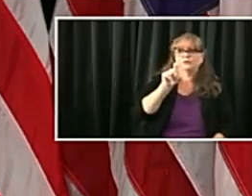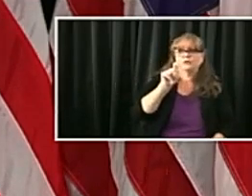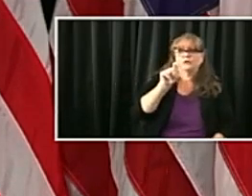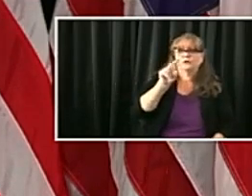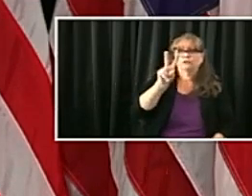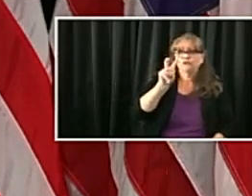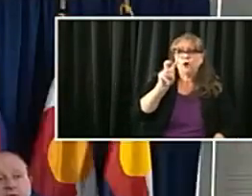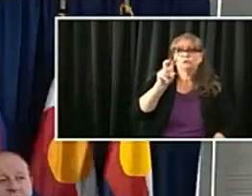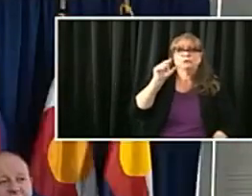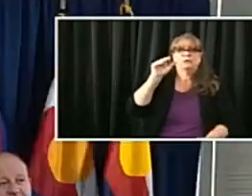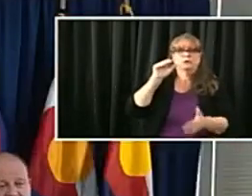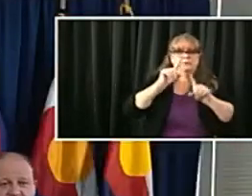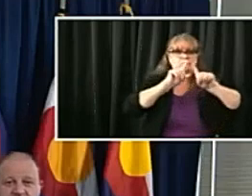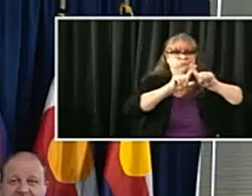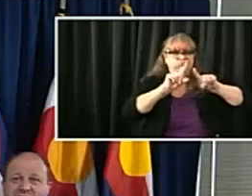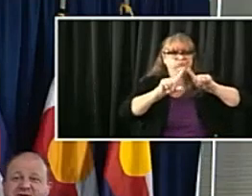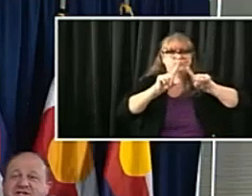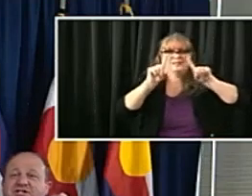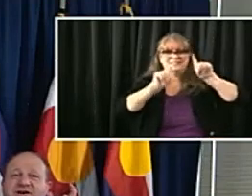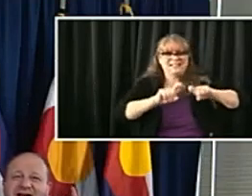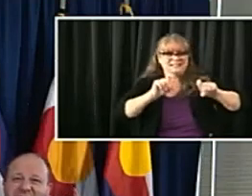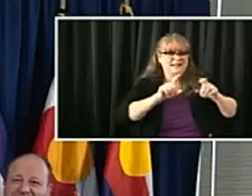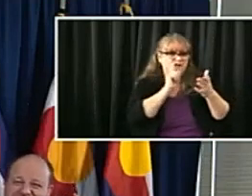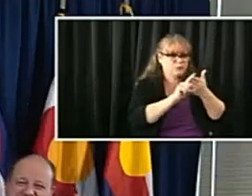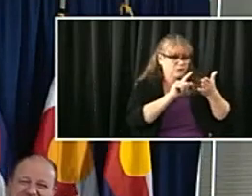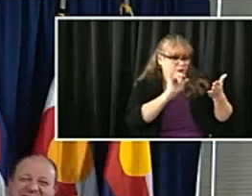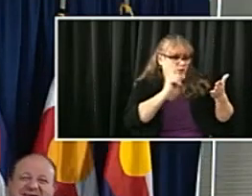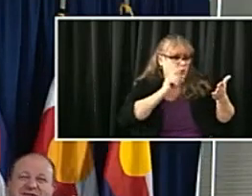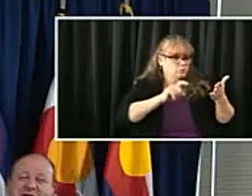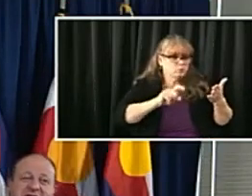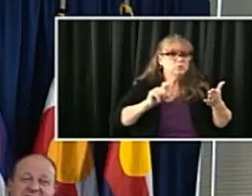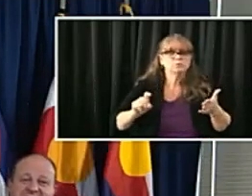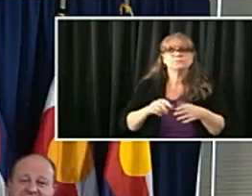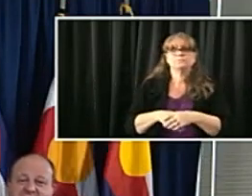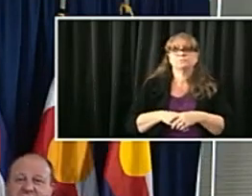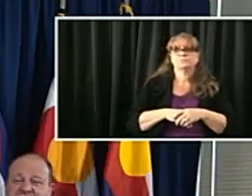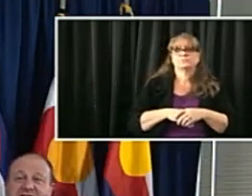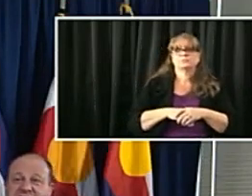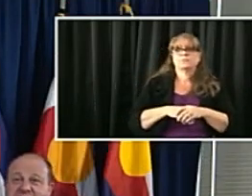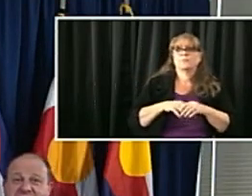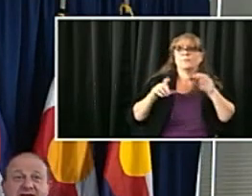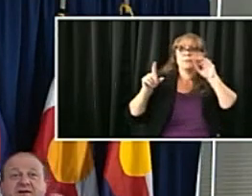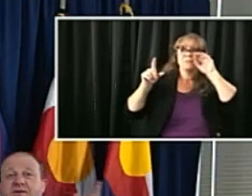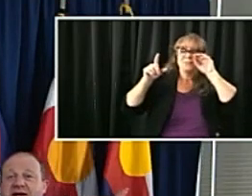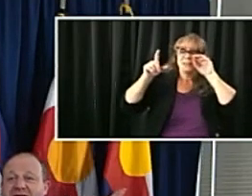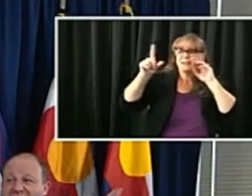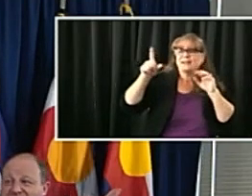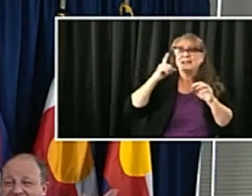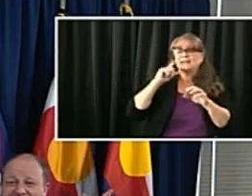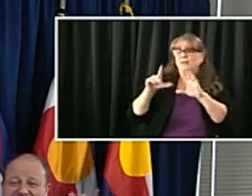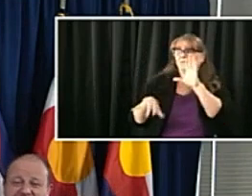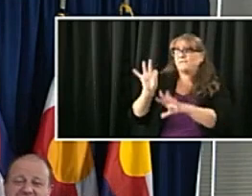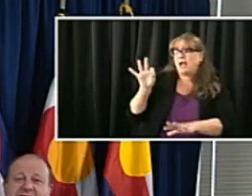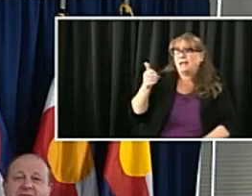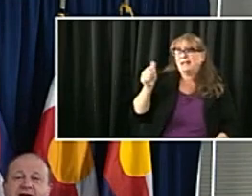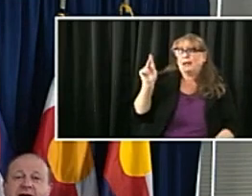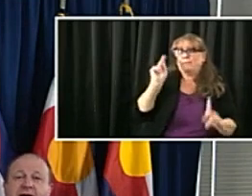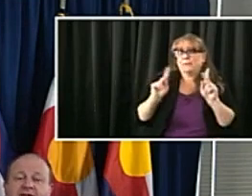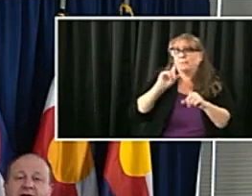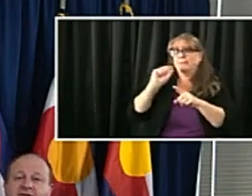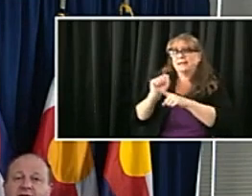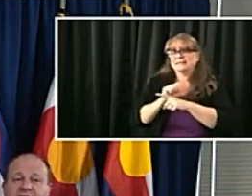state. And it's very important to see that denominator, because just knowing how many if you found 10 and you only tested 10, then oh my God, you got the variant all over.